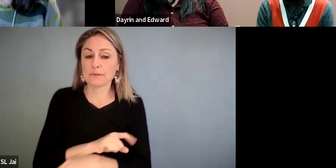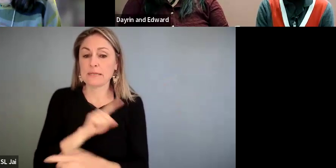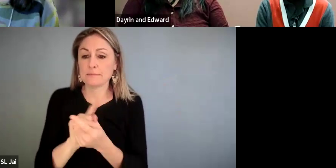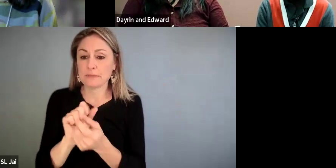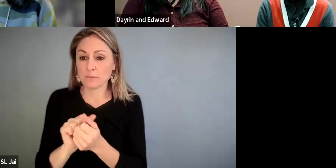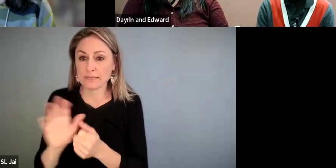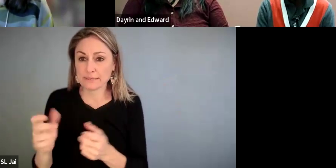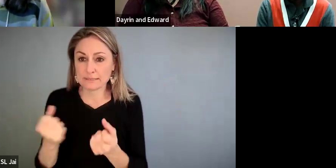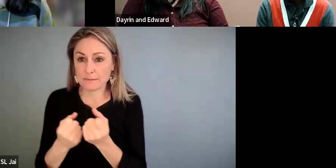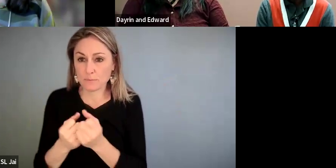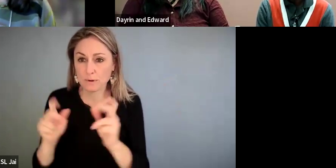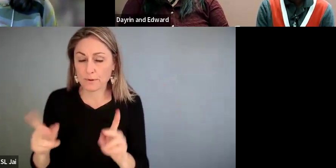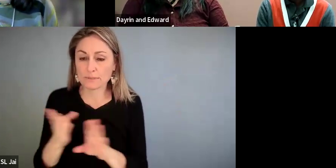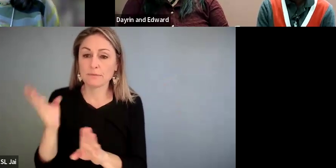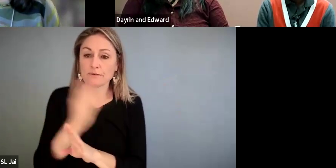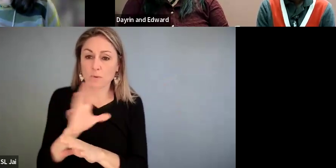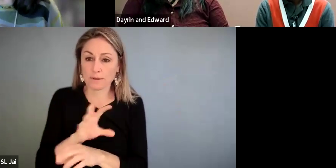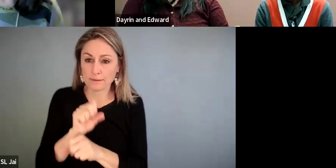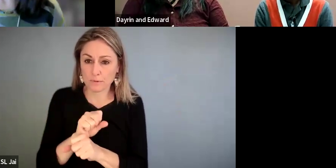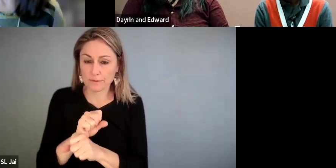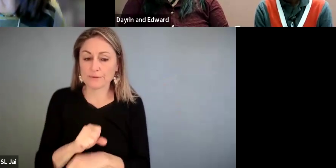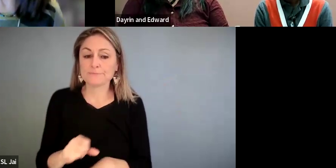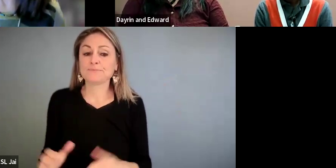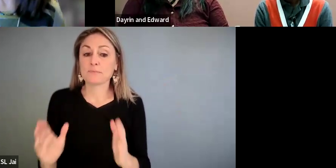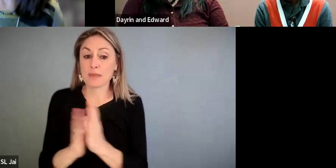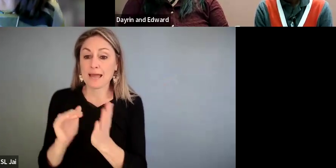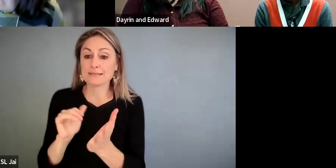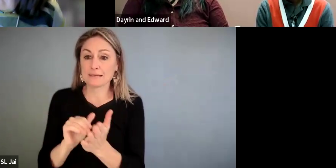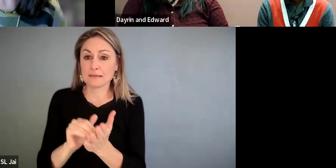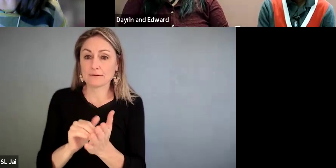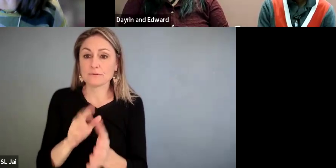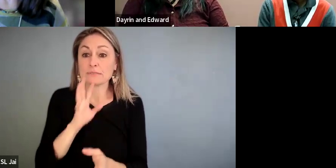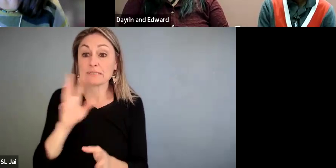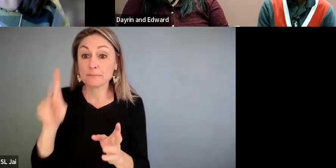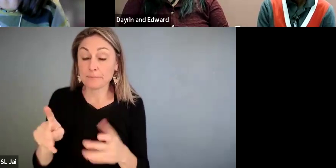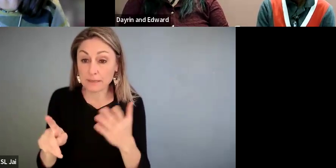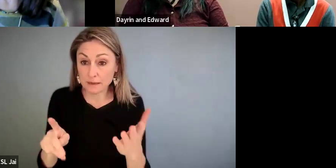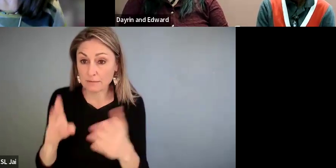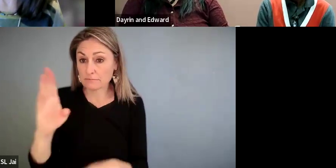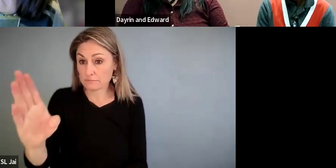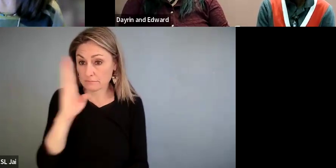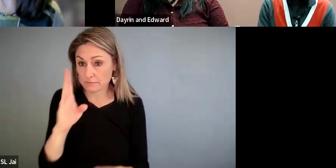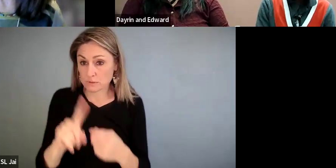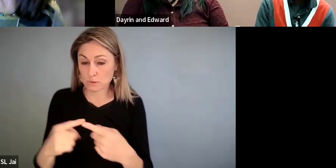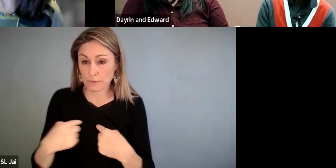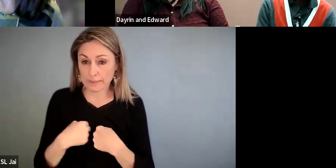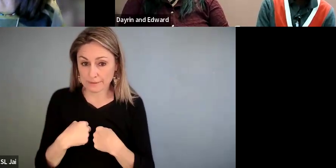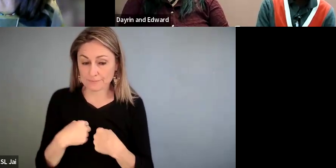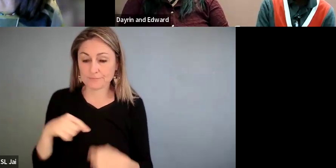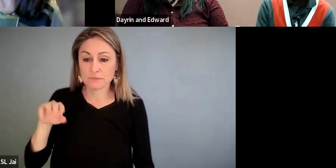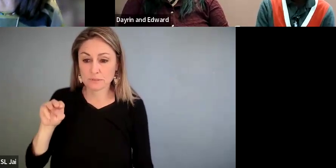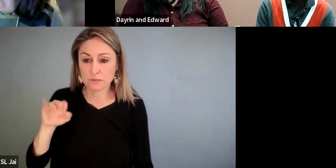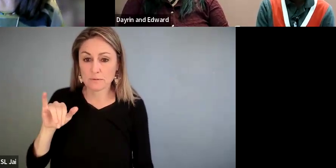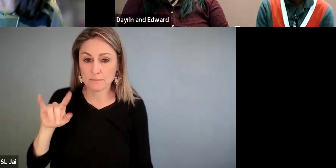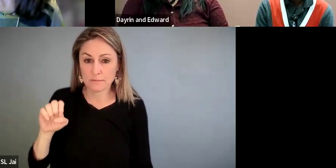support person before, ask the doctor to speak up directly to him,